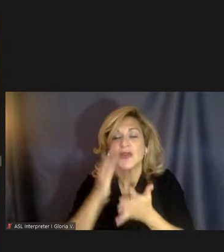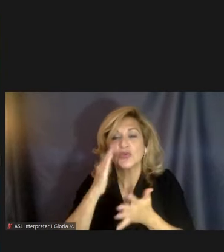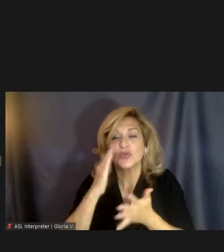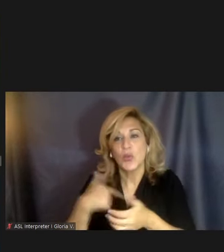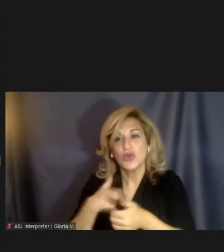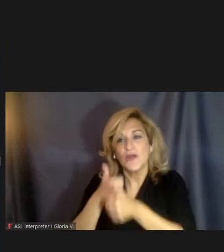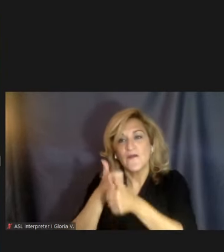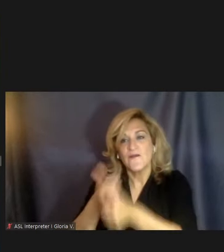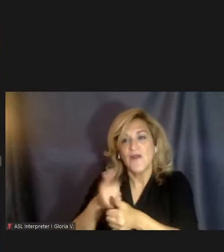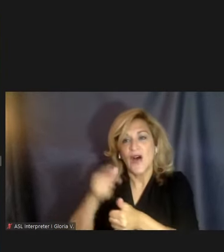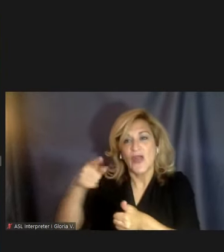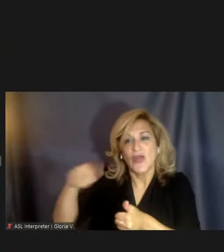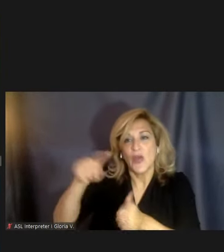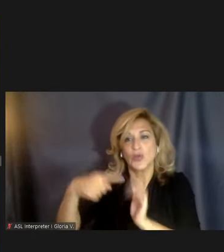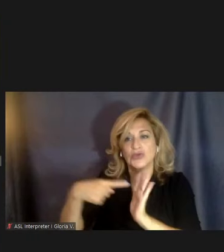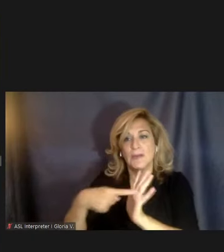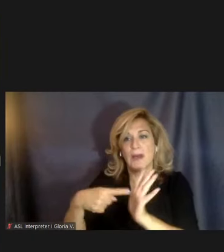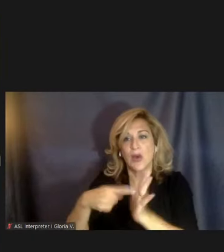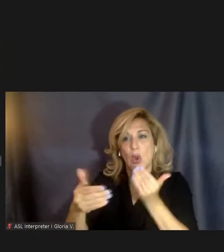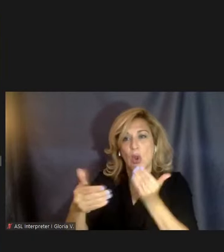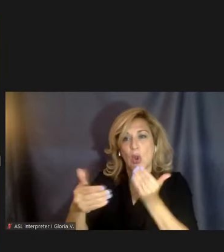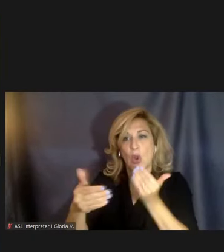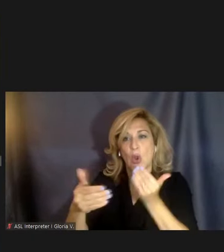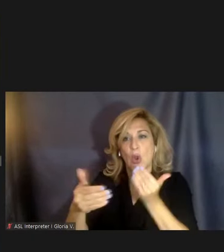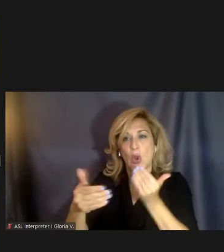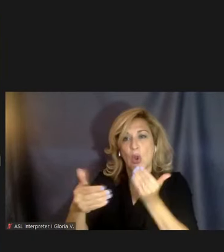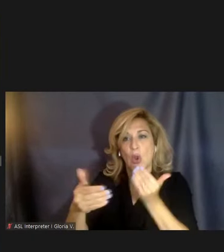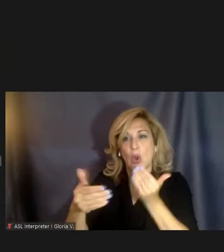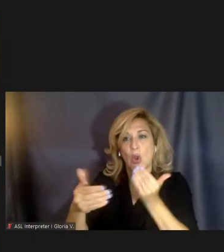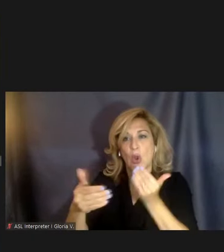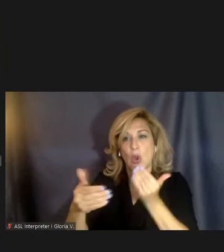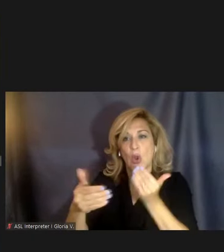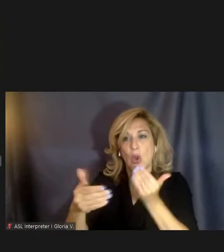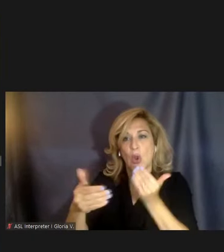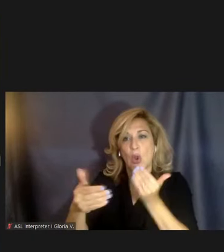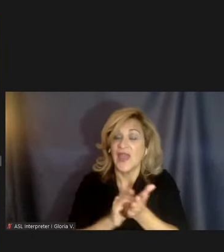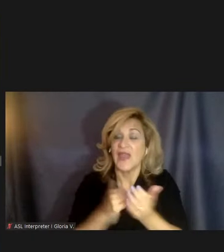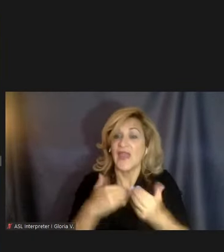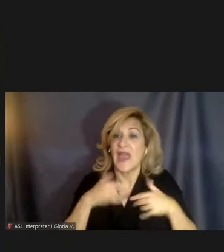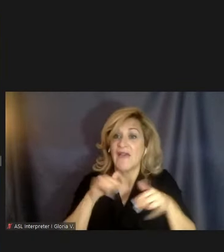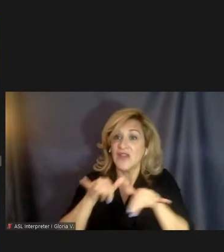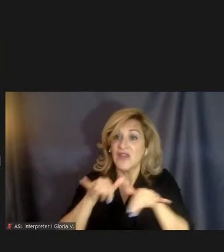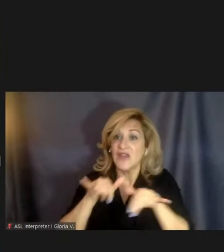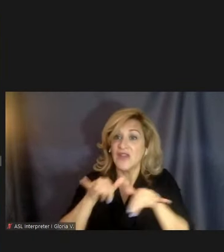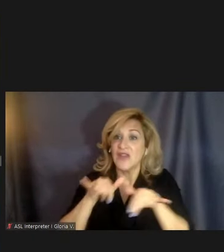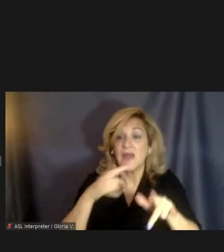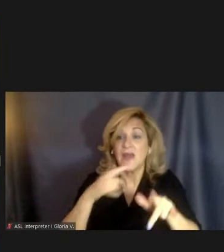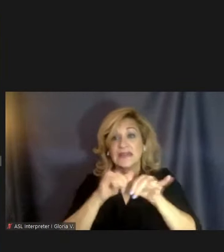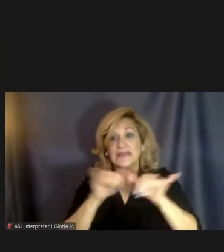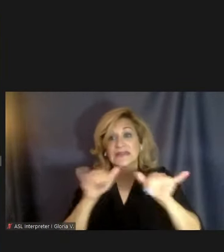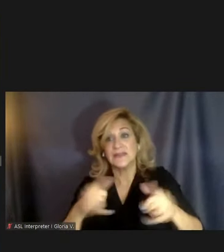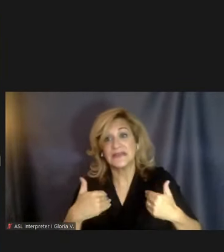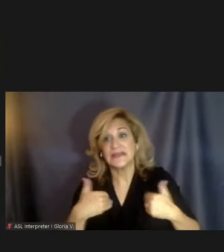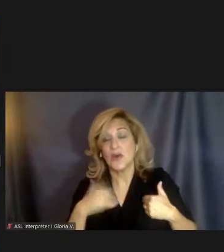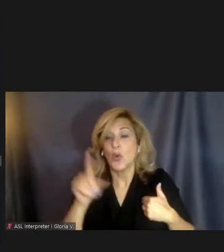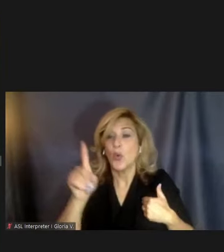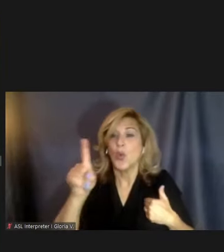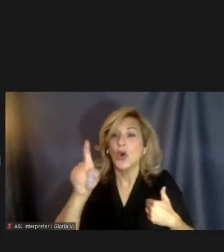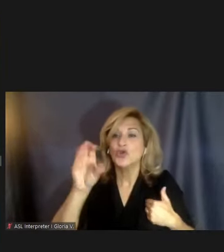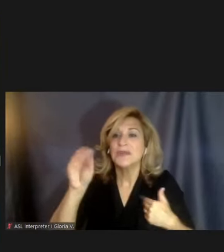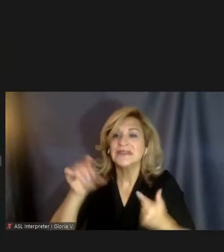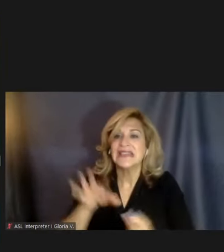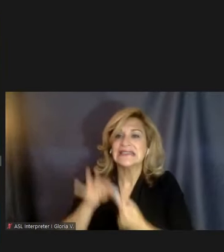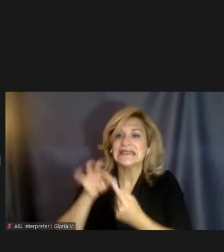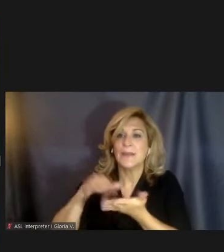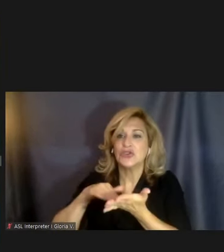models very closely. And one thing that these have in common, all the systems that exist, is the 100% exemption that they give to motorcycles.